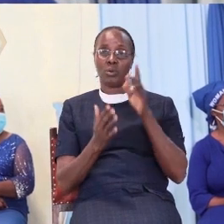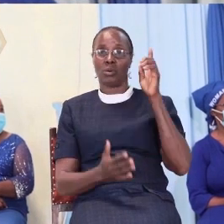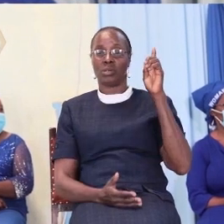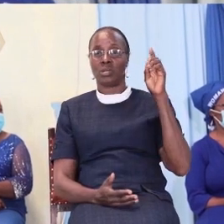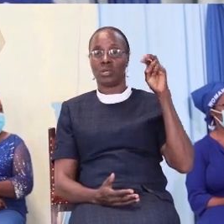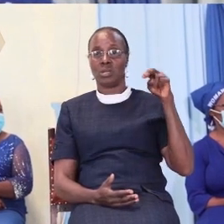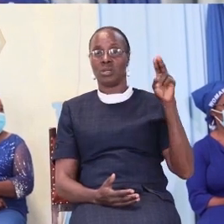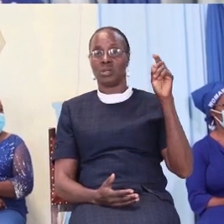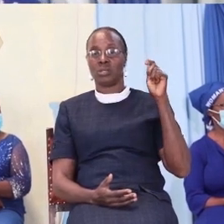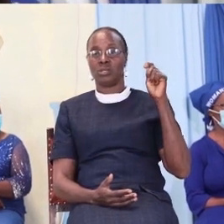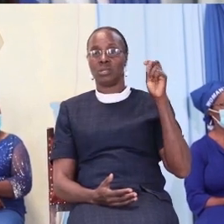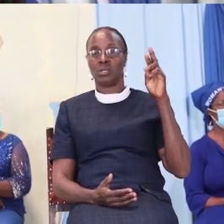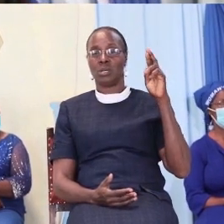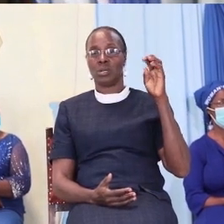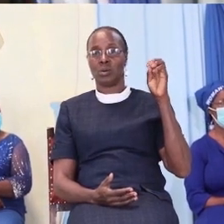12.